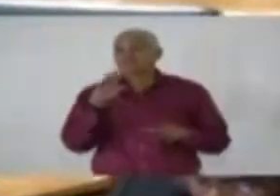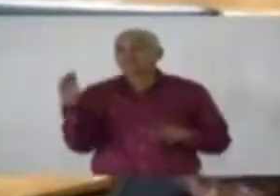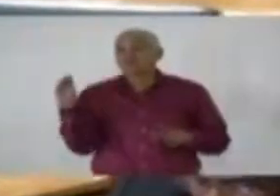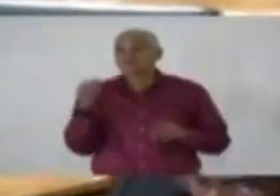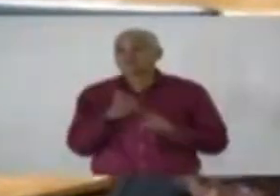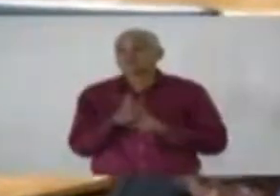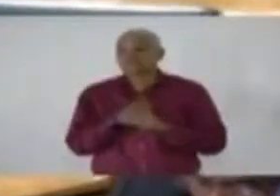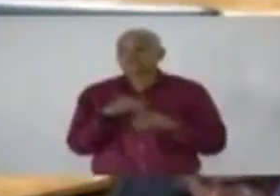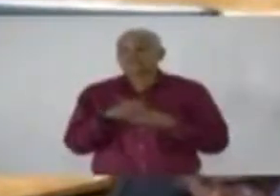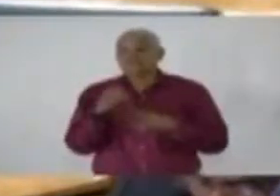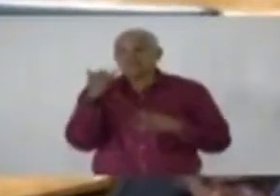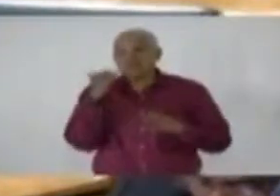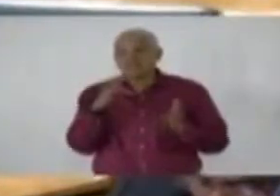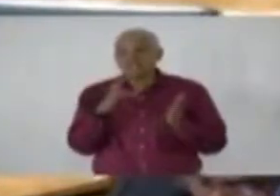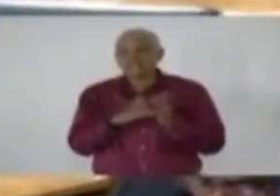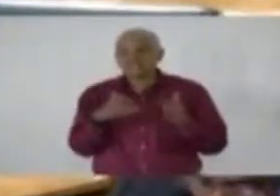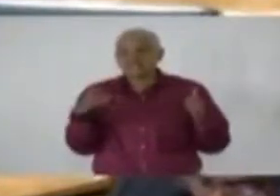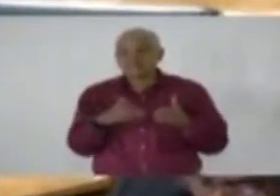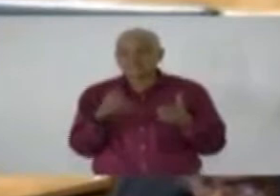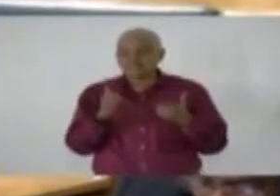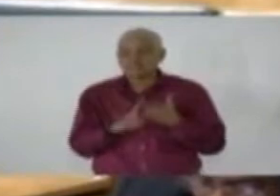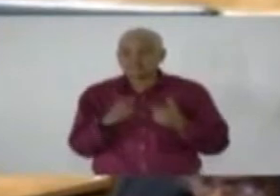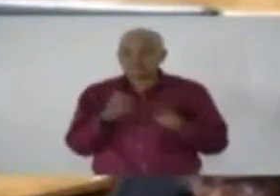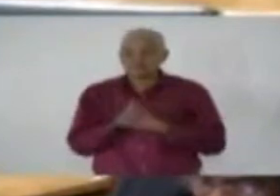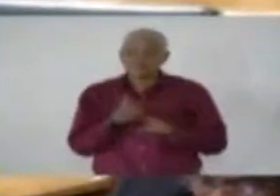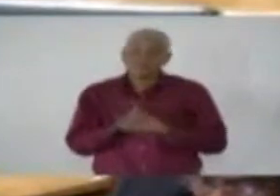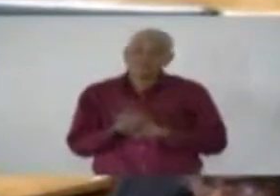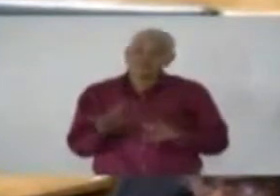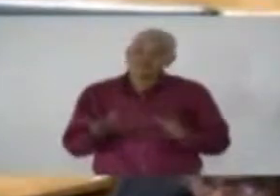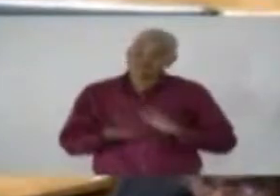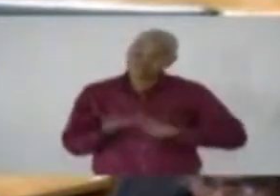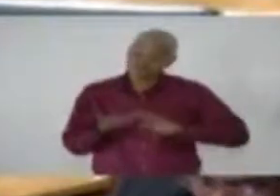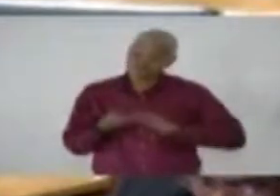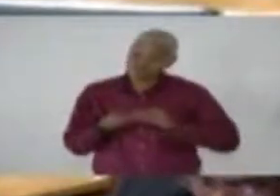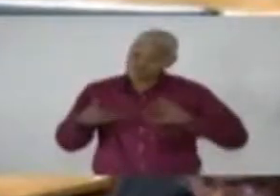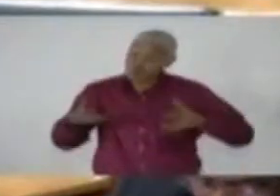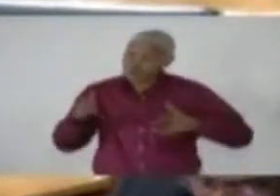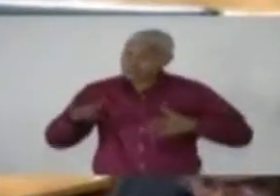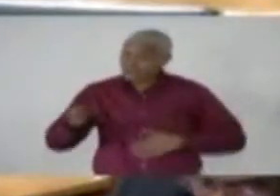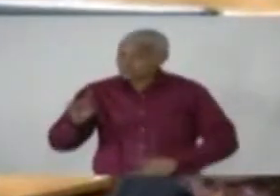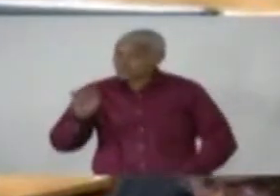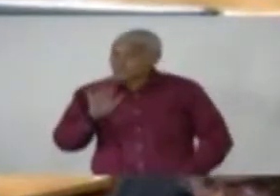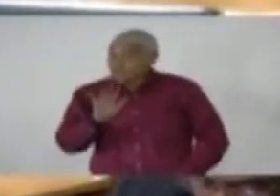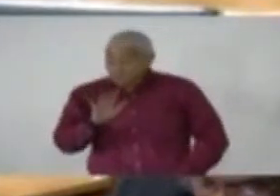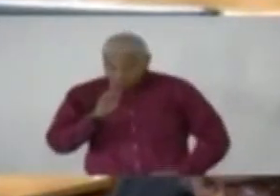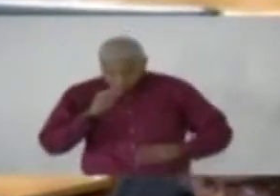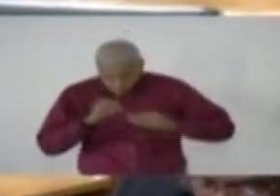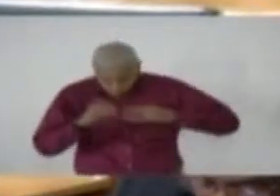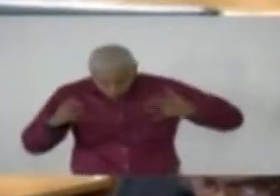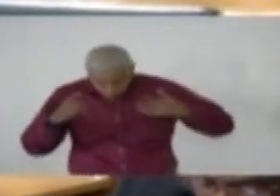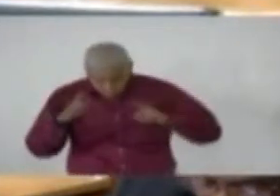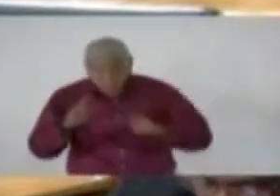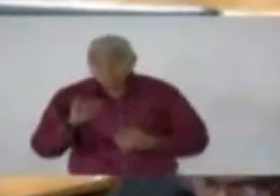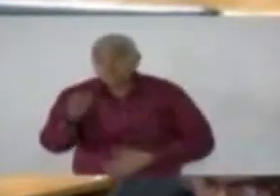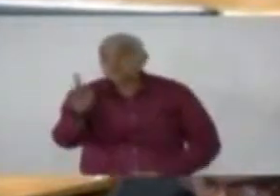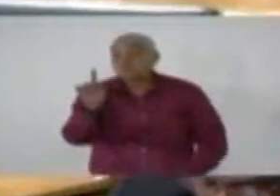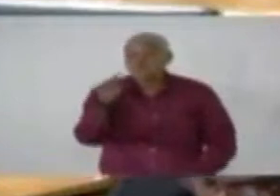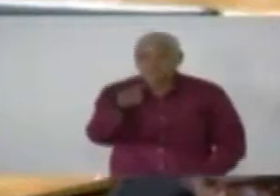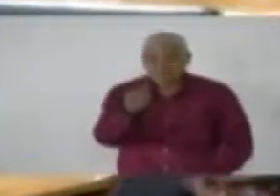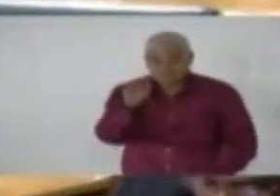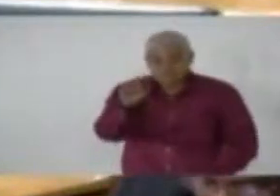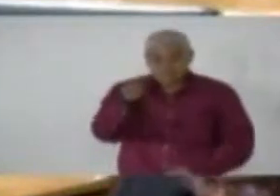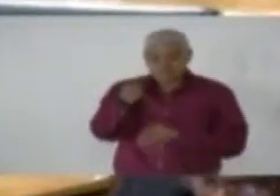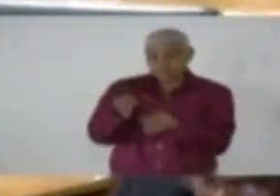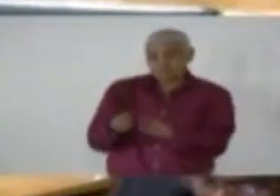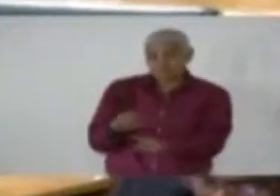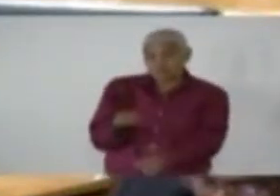in the BPO sector and growing. That's where growth is, and that's where taxes come